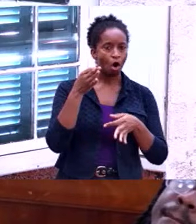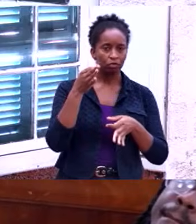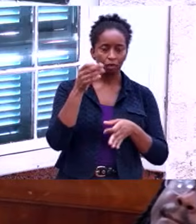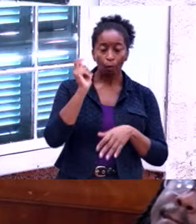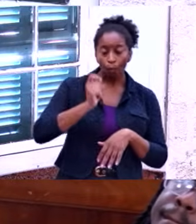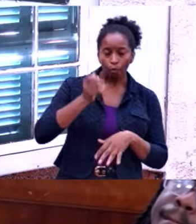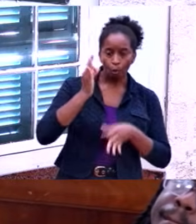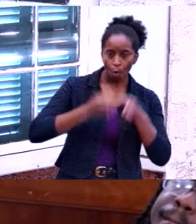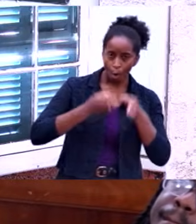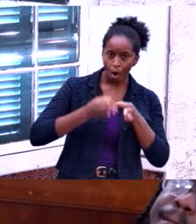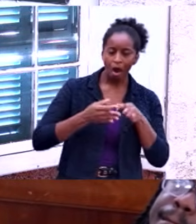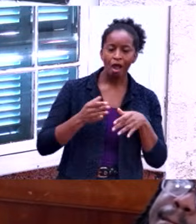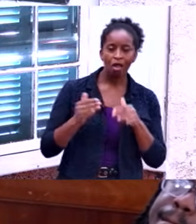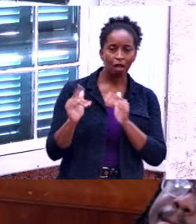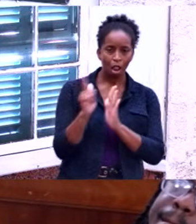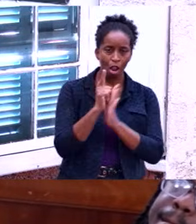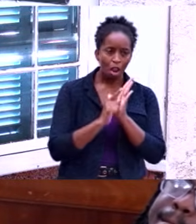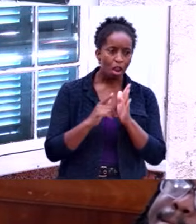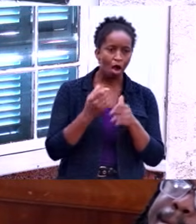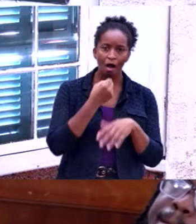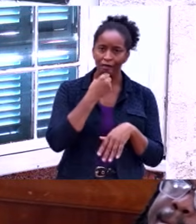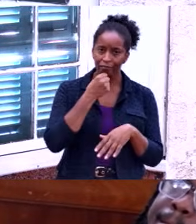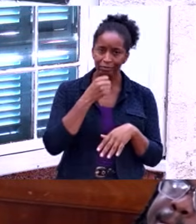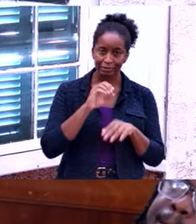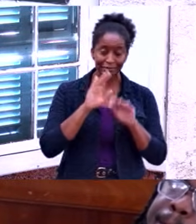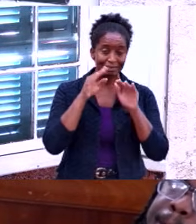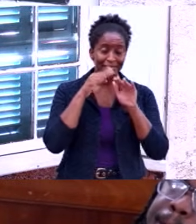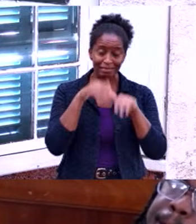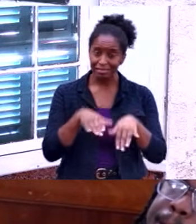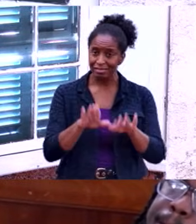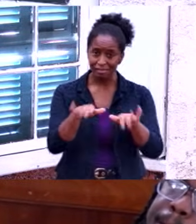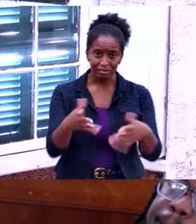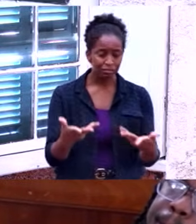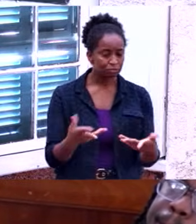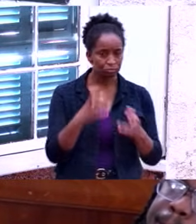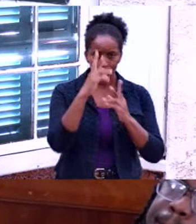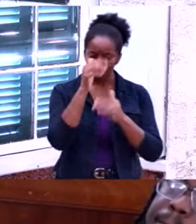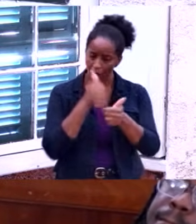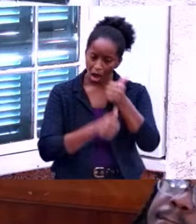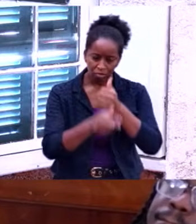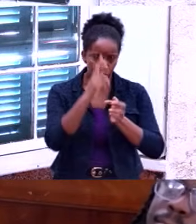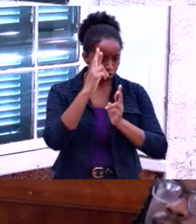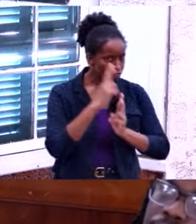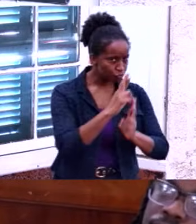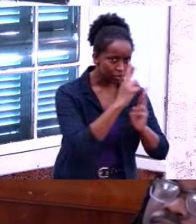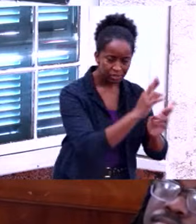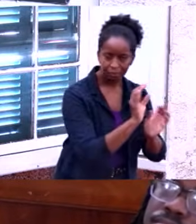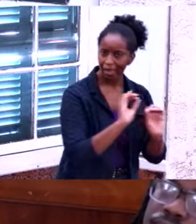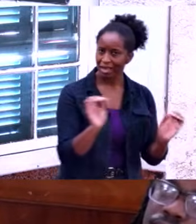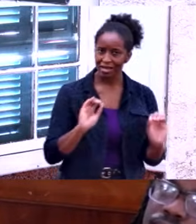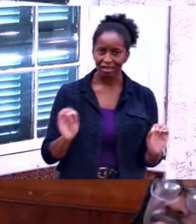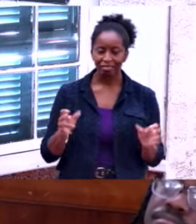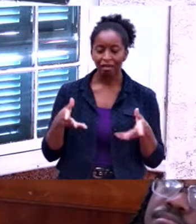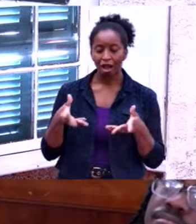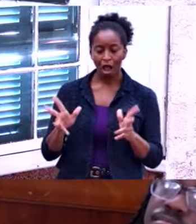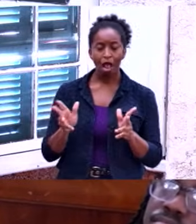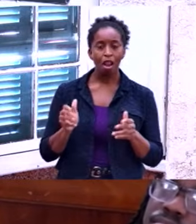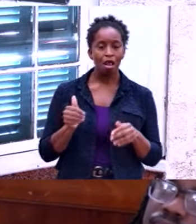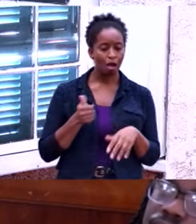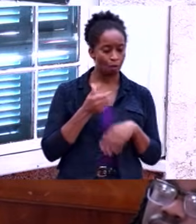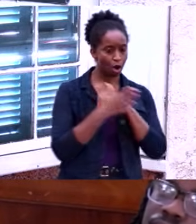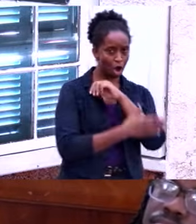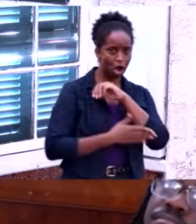Sea and terminate people without any court, any